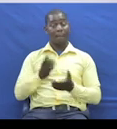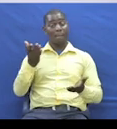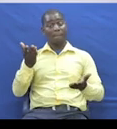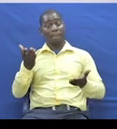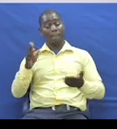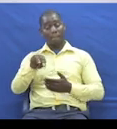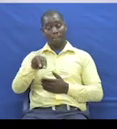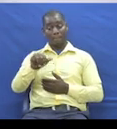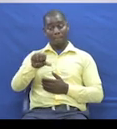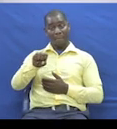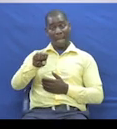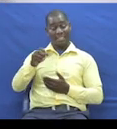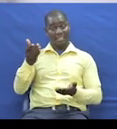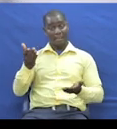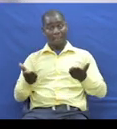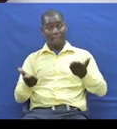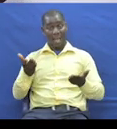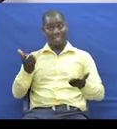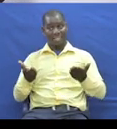mass of